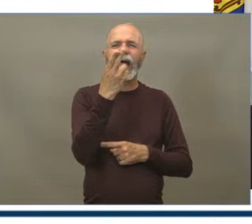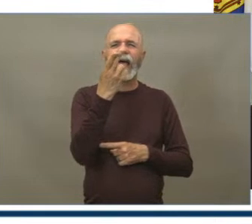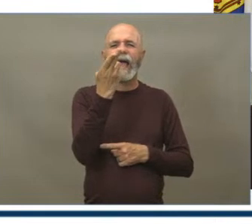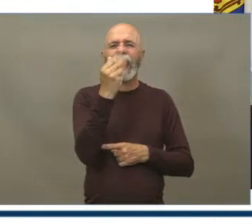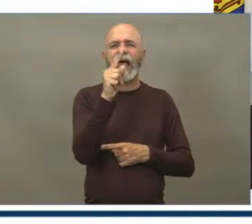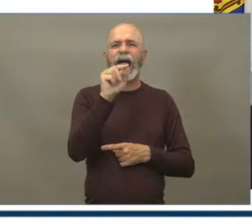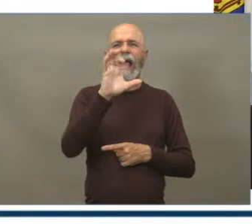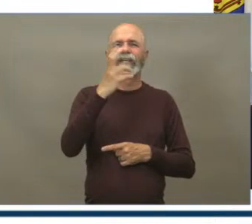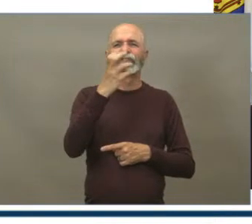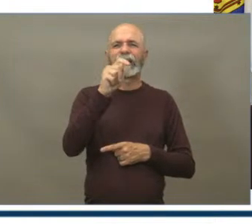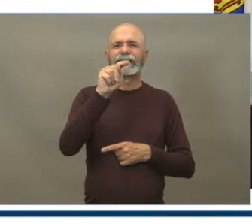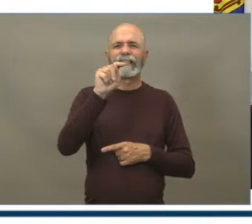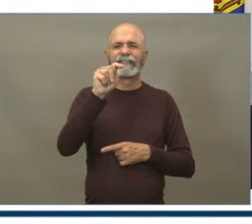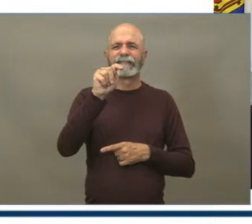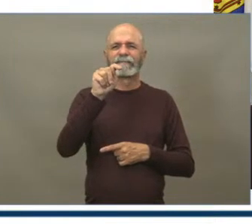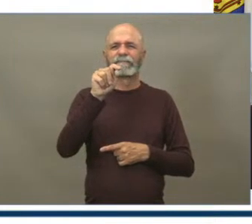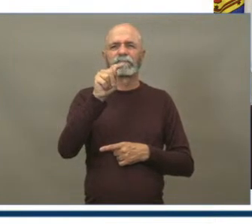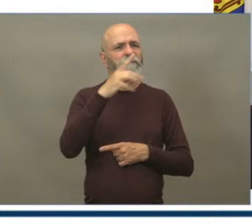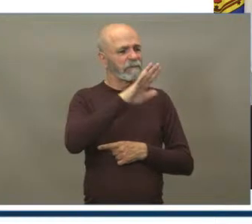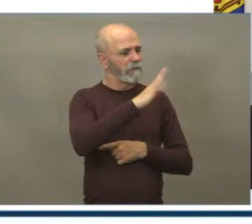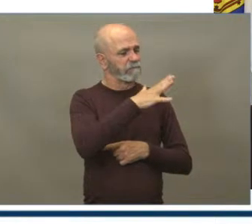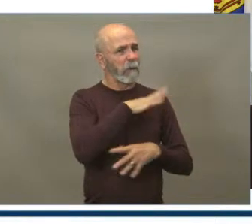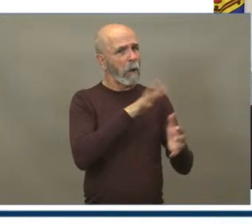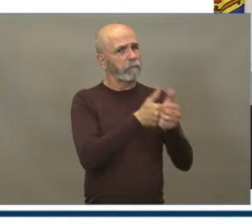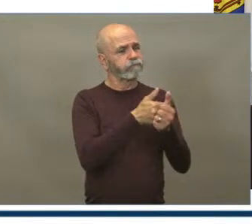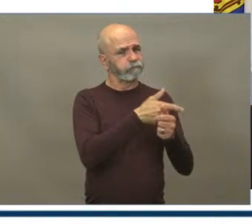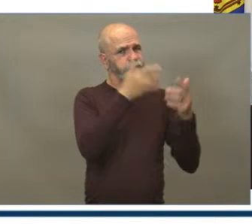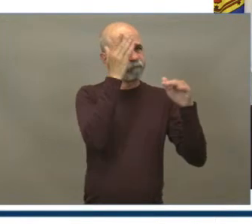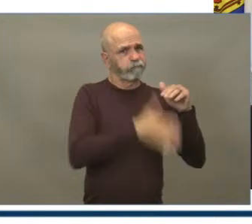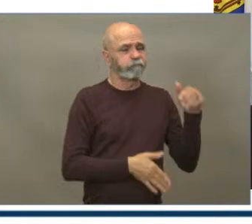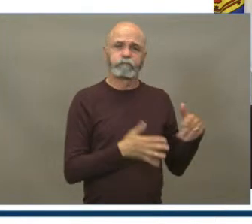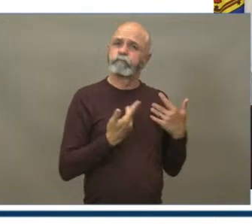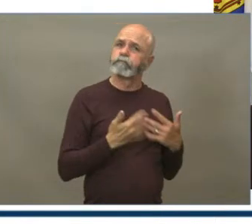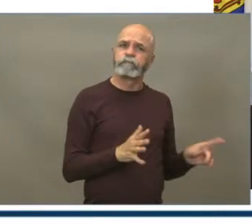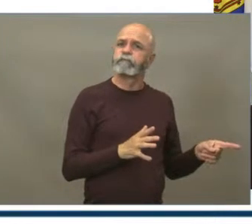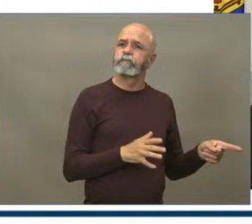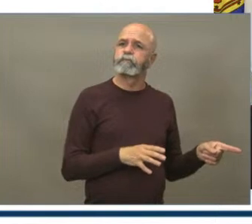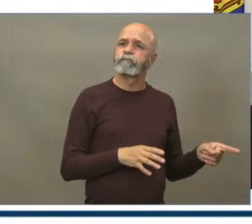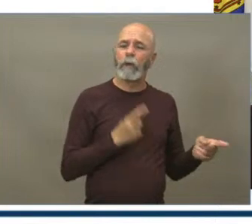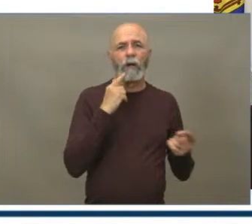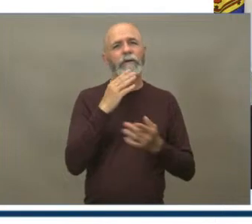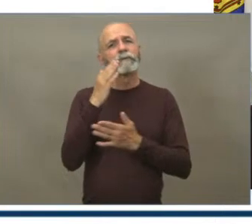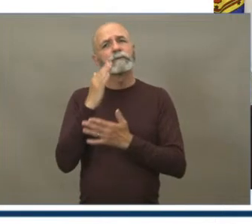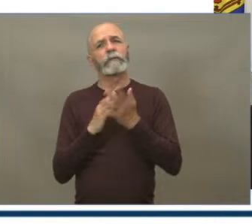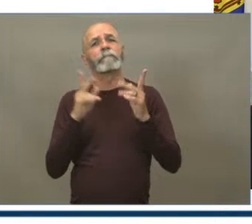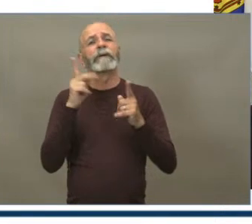to 48 hours. But we are still hearing of people who 5-6 days after getting their first COVID